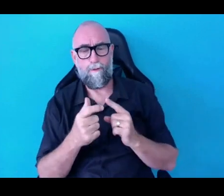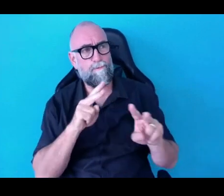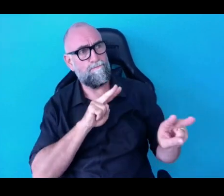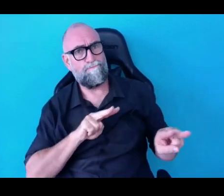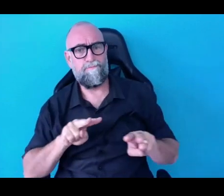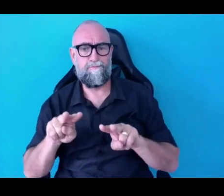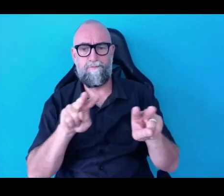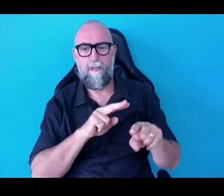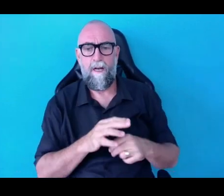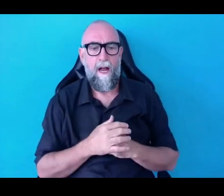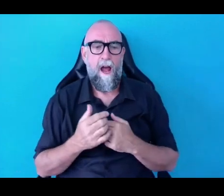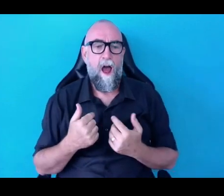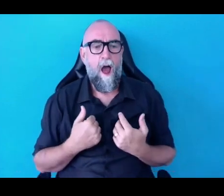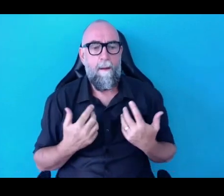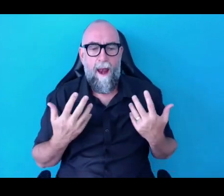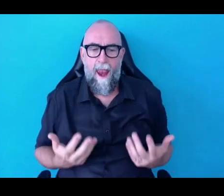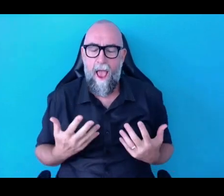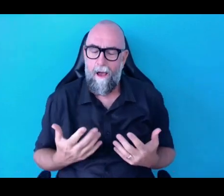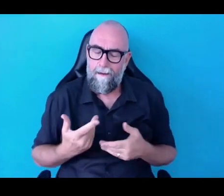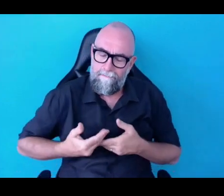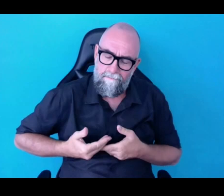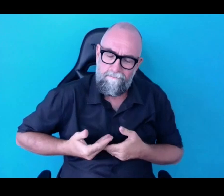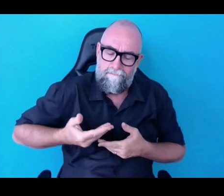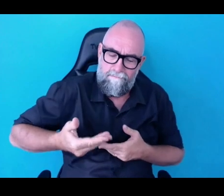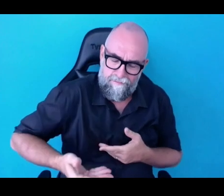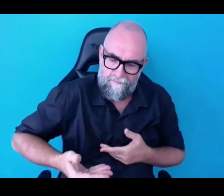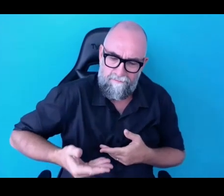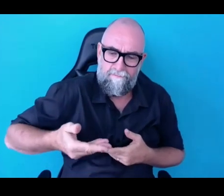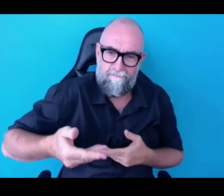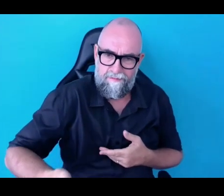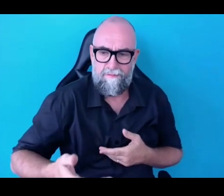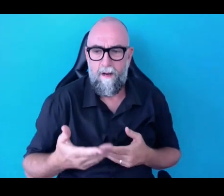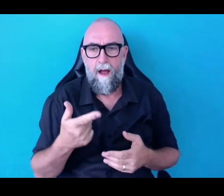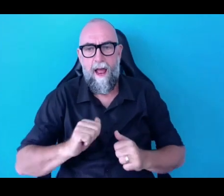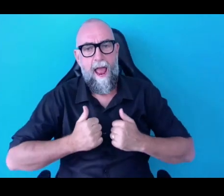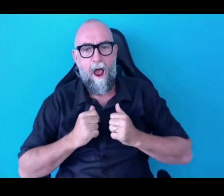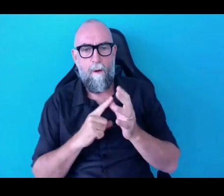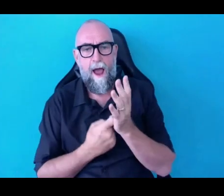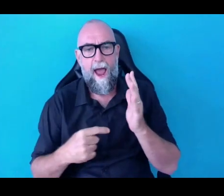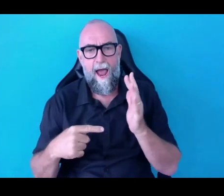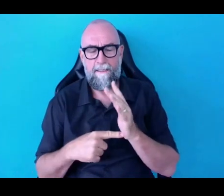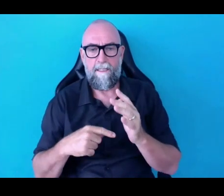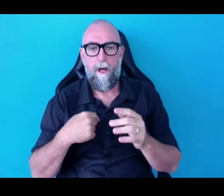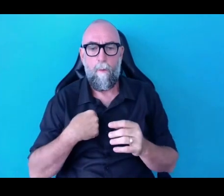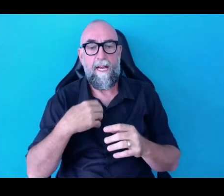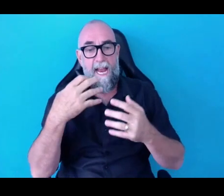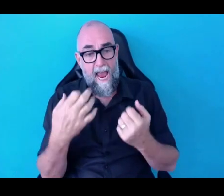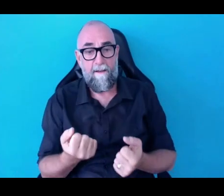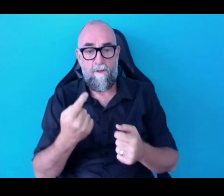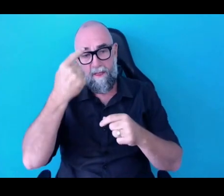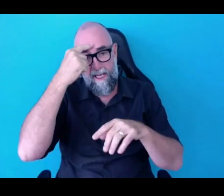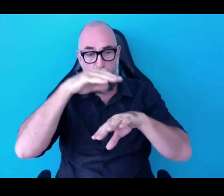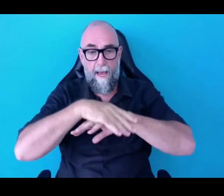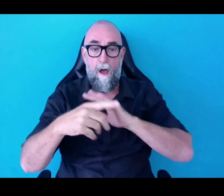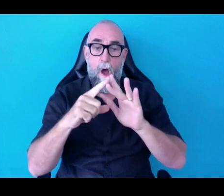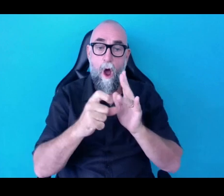daily and see the abundance of art and Indigenous iconography attached to the school system. I know there is a lot of work still to do,